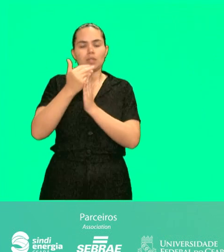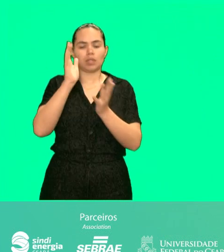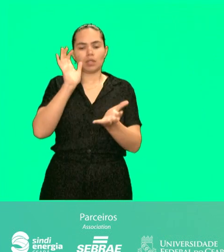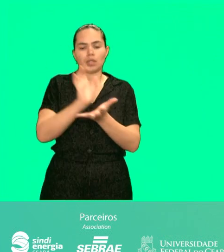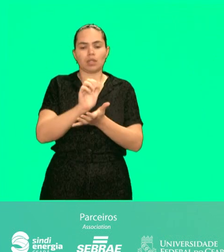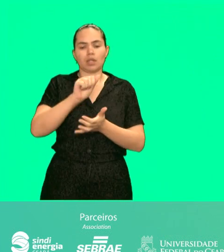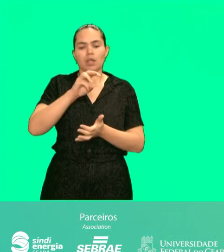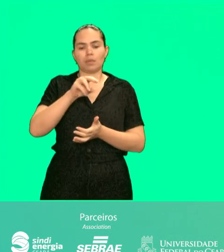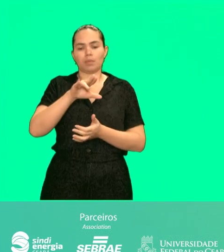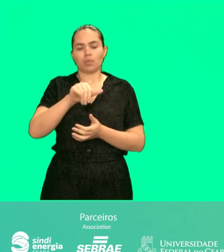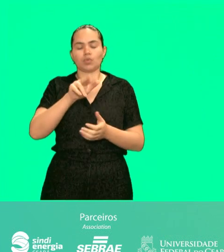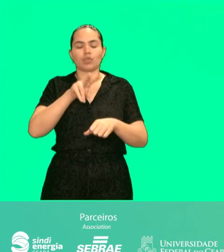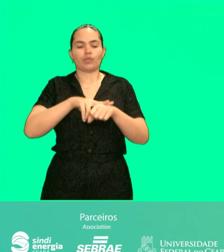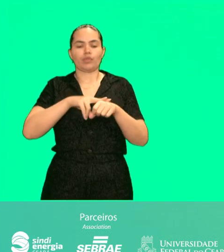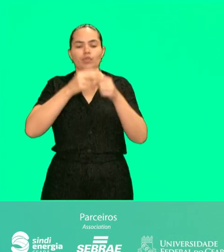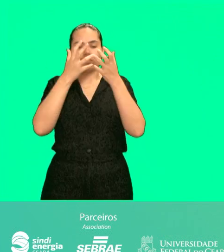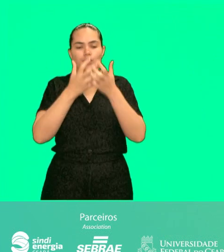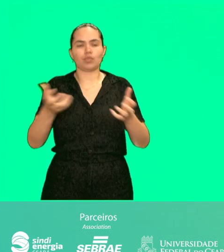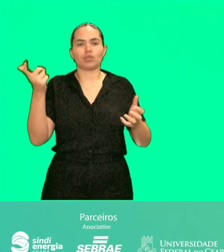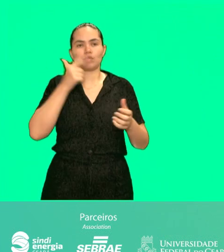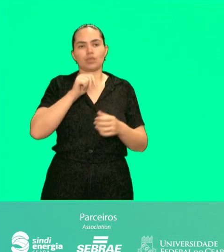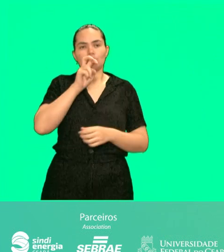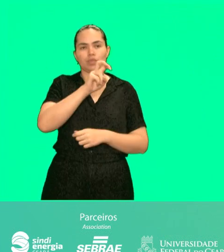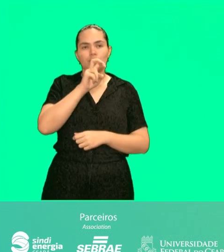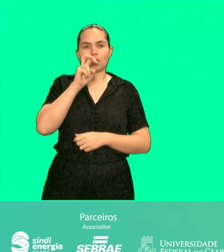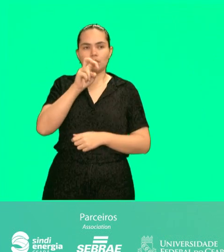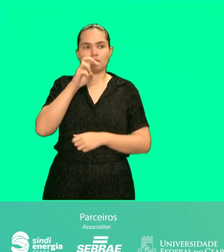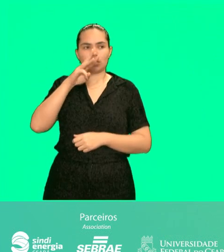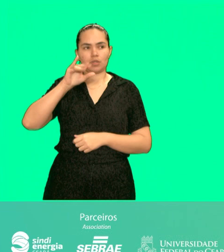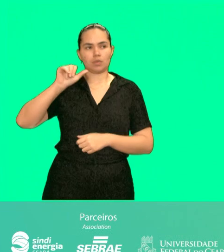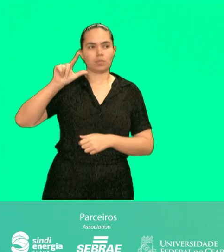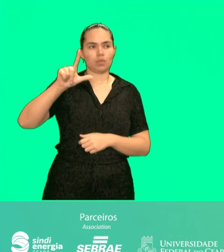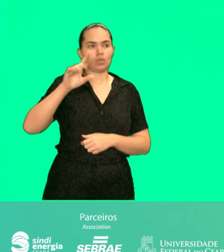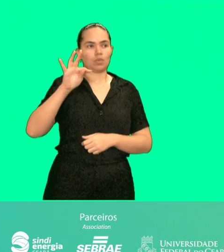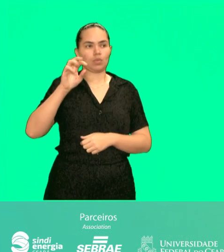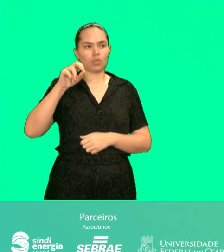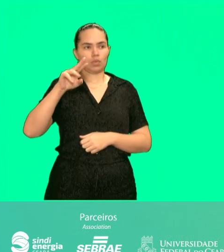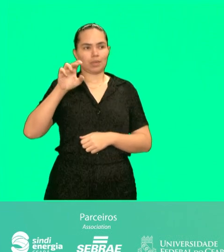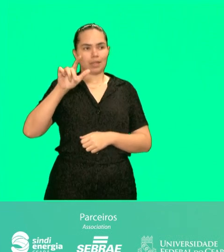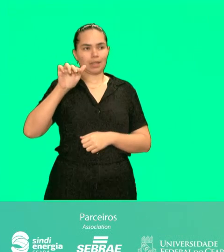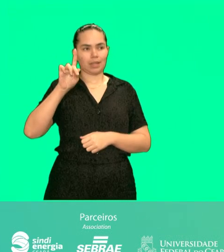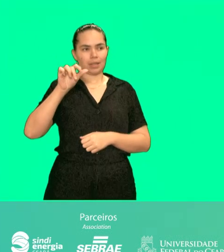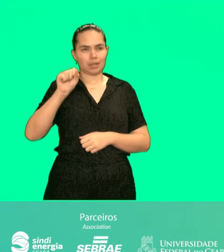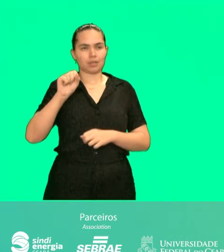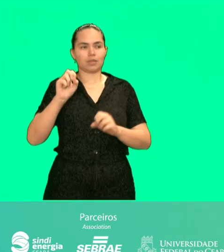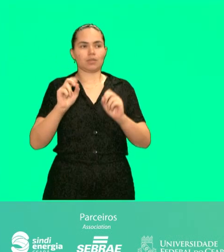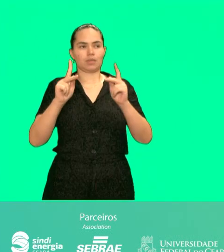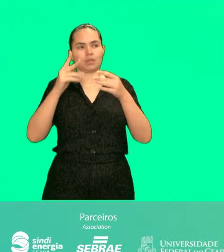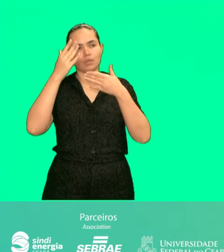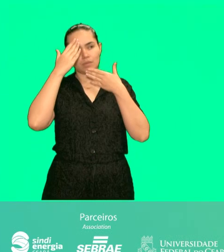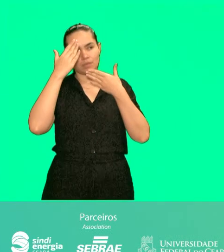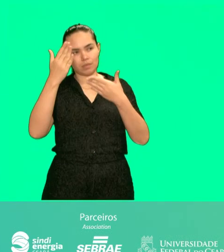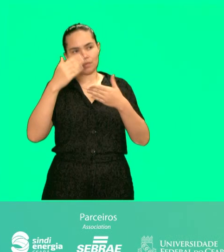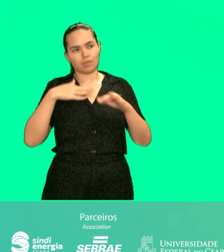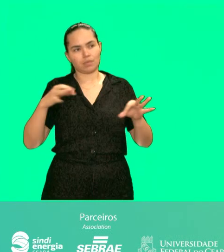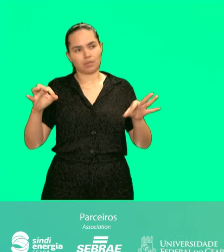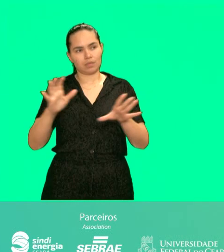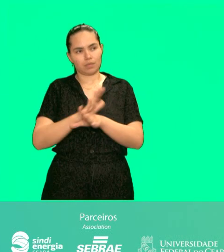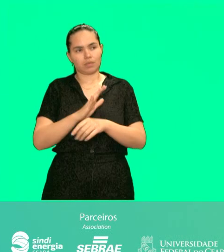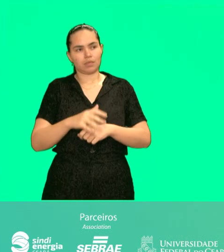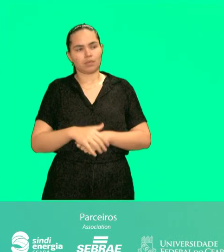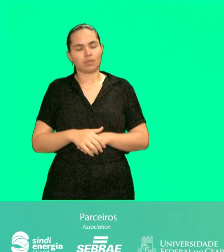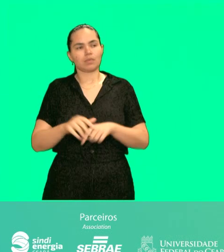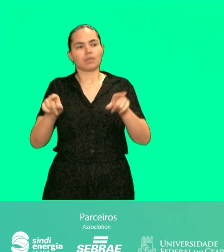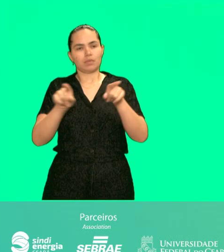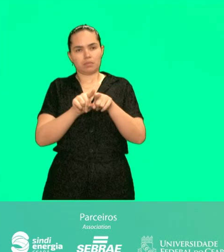dele, ammonia, né, green para a ammonia, Unigel, for 55 mil Unigel, toneladas 50, por ano. Né? 55,000 Então, tons per ok, year. So obrigado. thank you Só very para much. For the finalizar, sake of time,